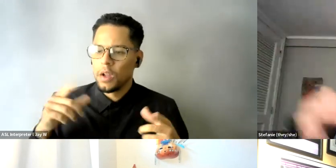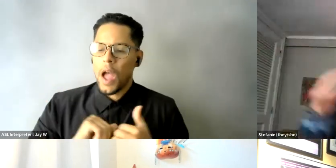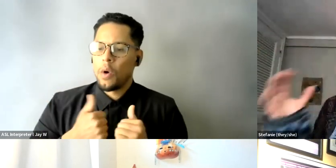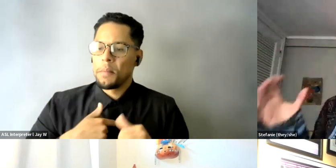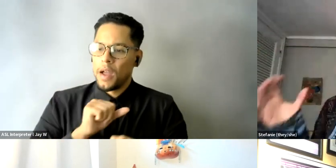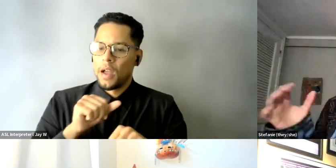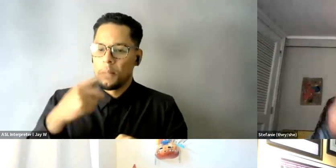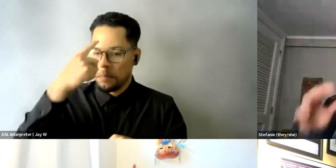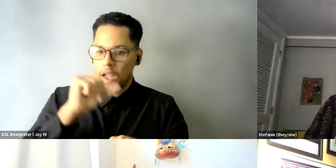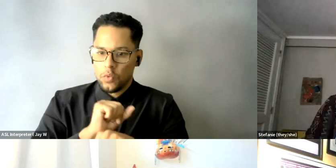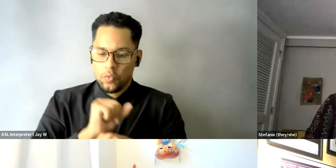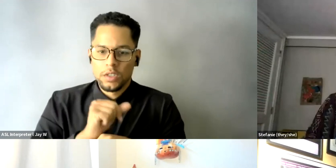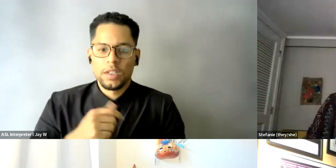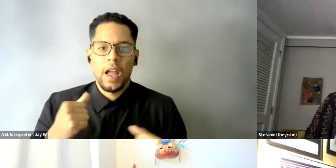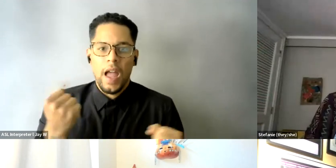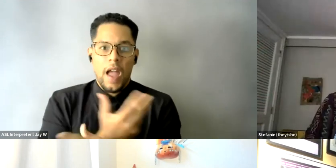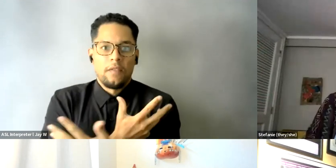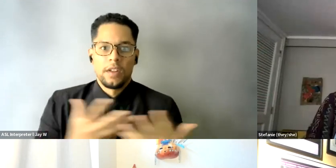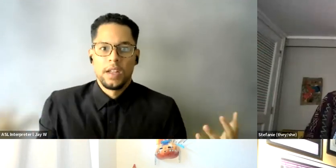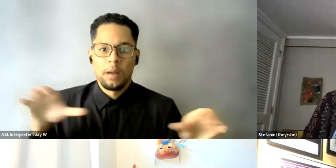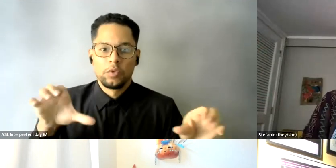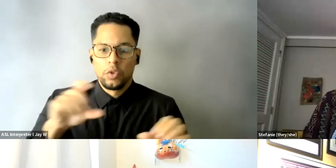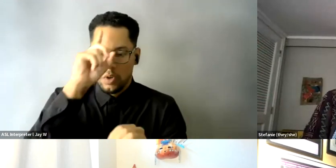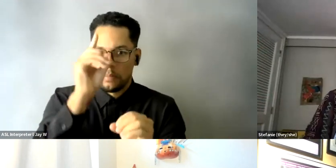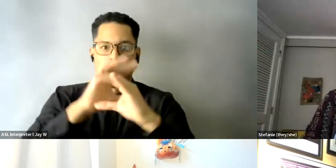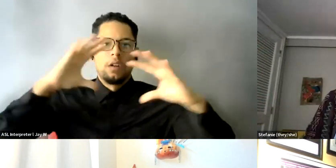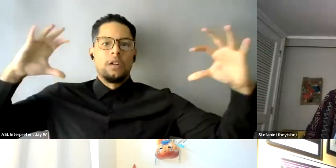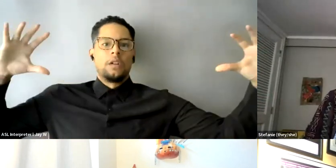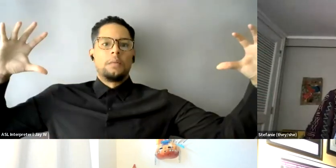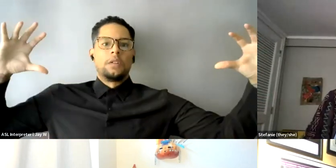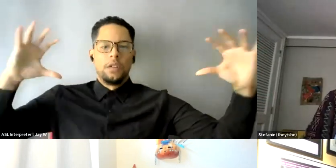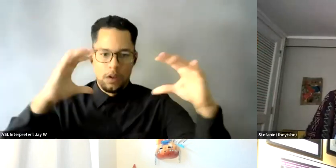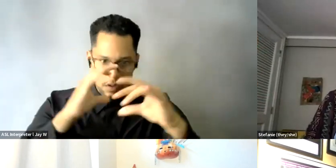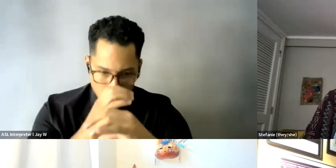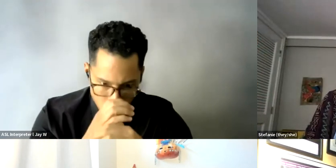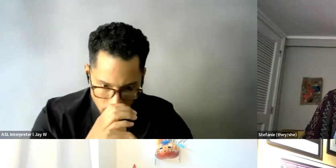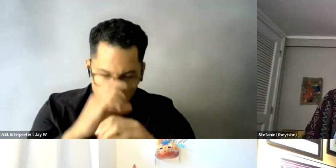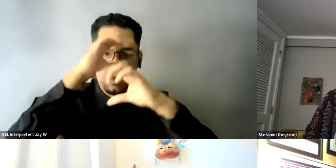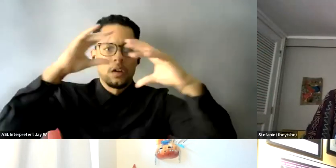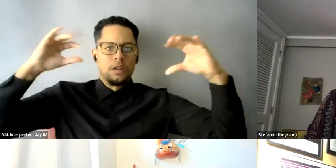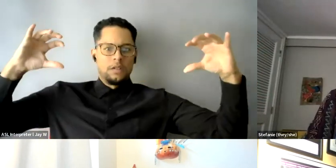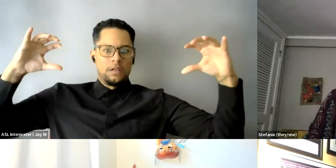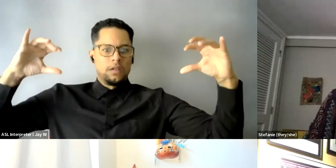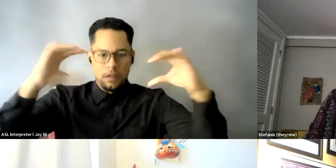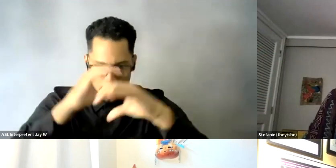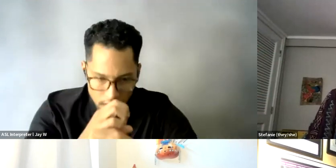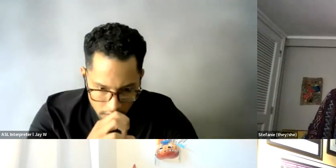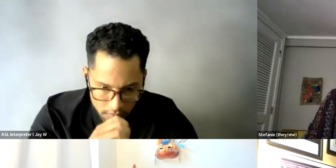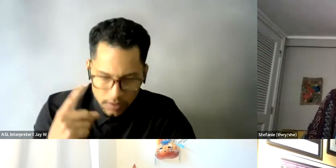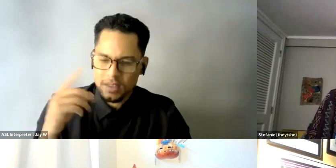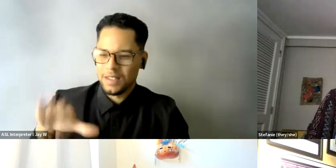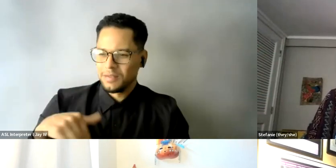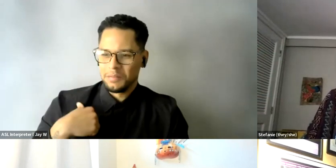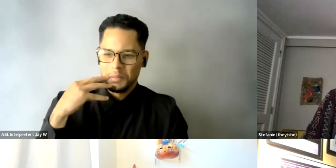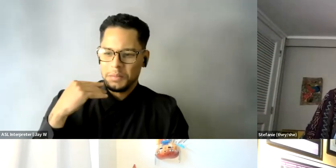bigger picture. Everything, I'm always zooming out. I've been like that since I'm a child. So I think there are ways in which I didn't